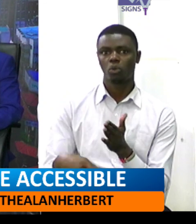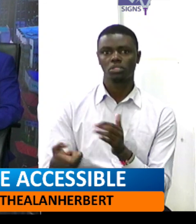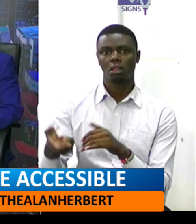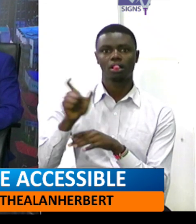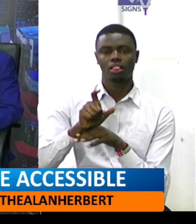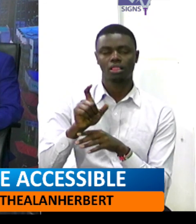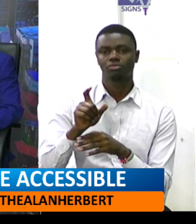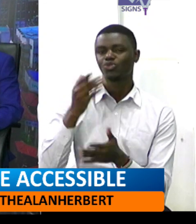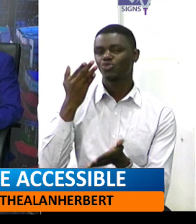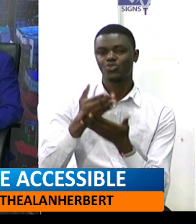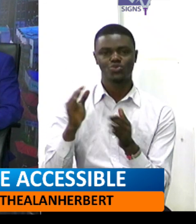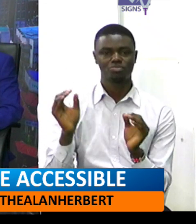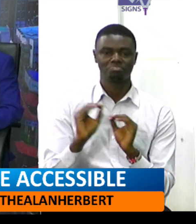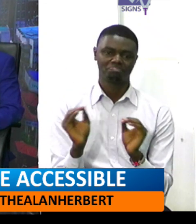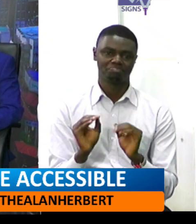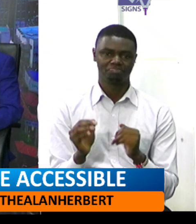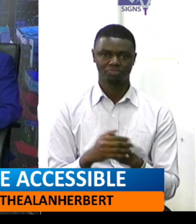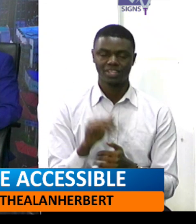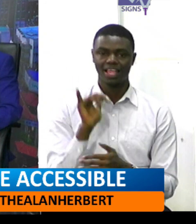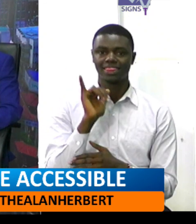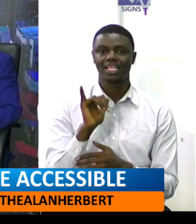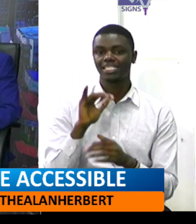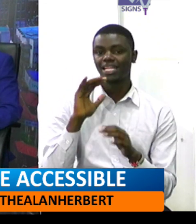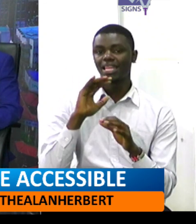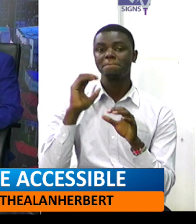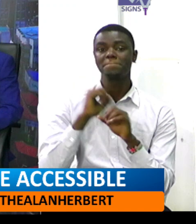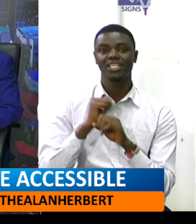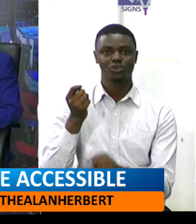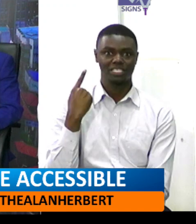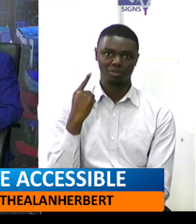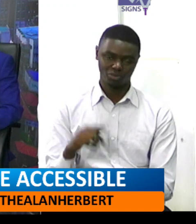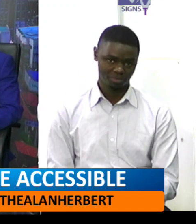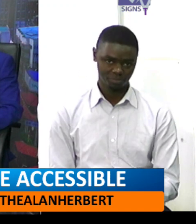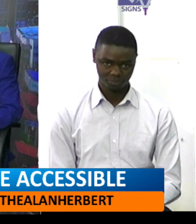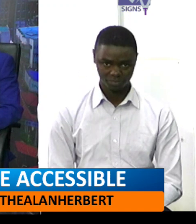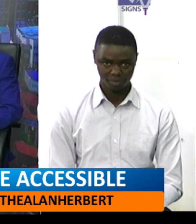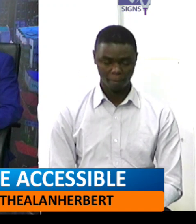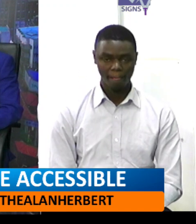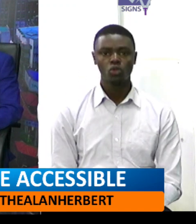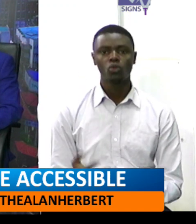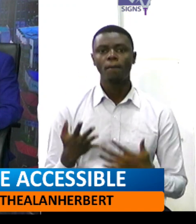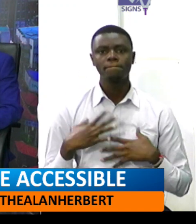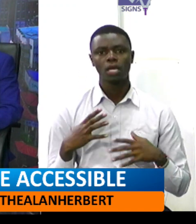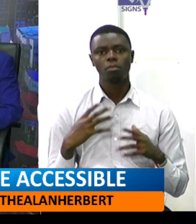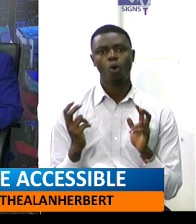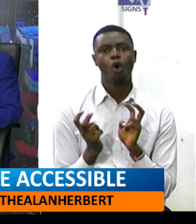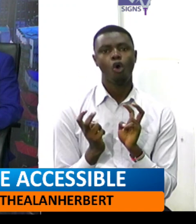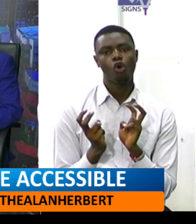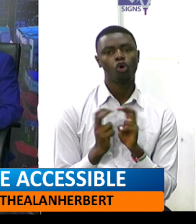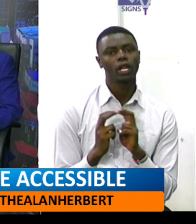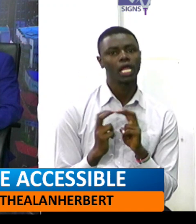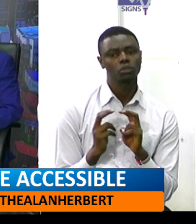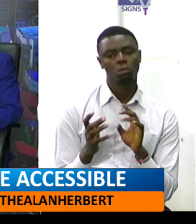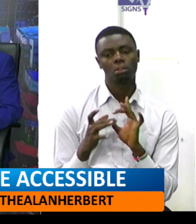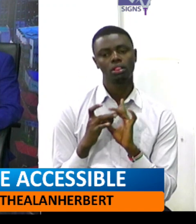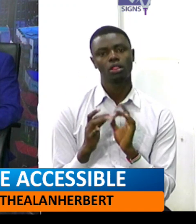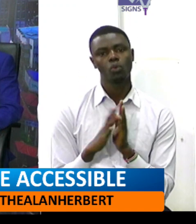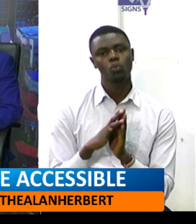Yeah. Another misconception there. It's another misconception, yes. Okay. How do people get in touch with Jubilee